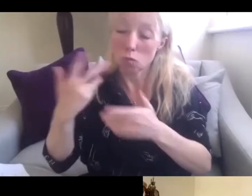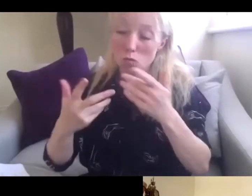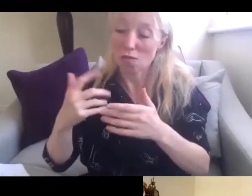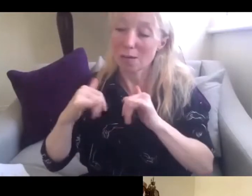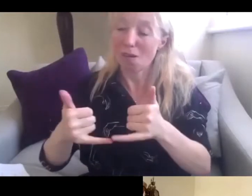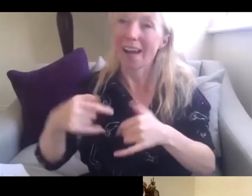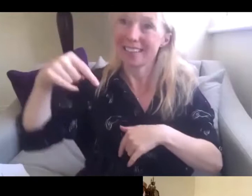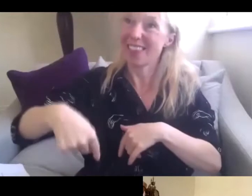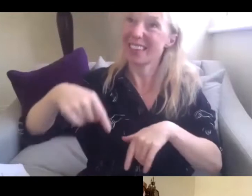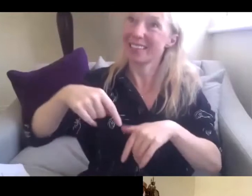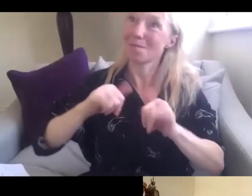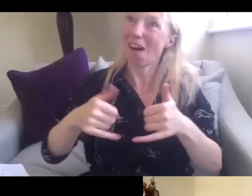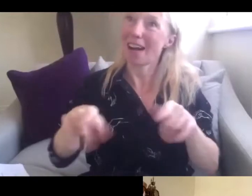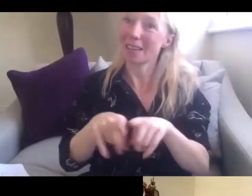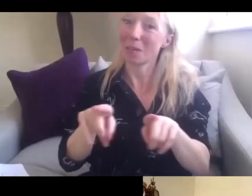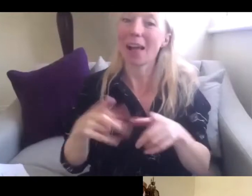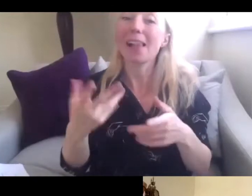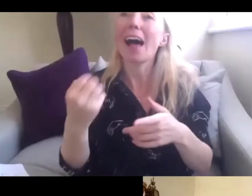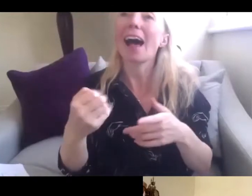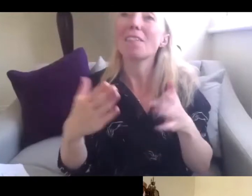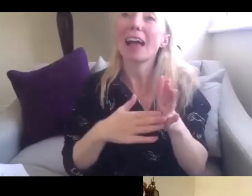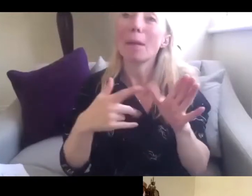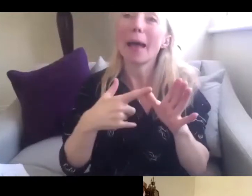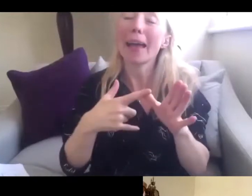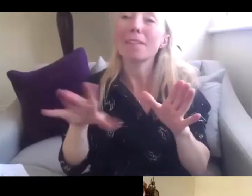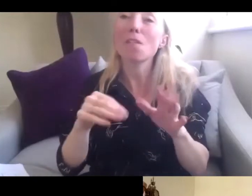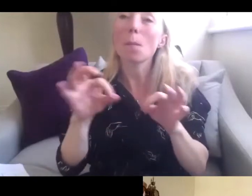from Birkbeck, and she also runs a circus.